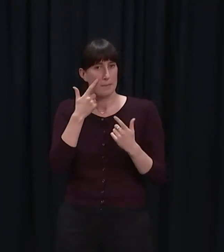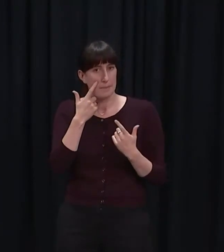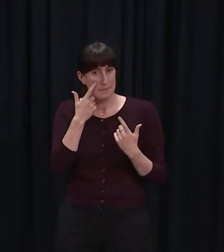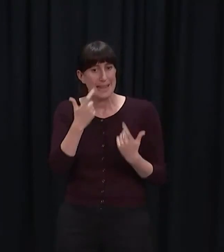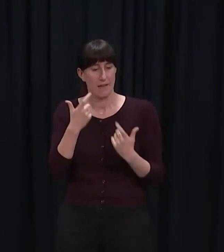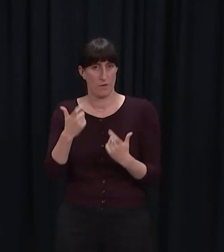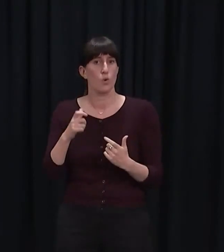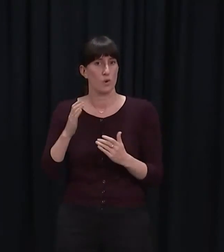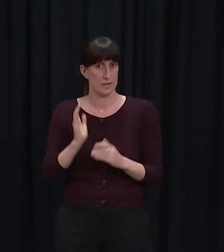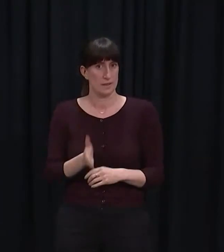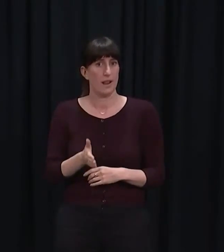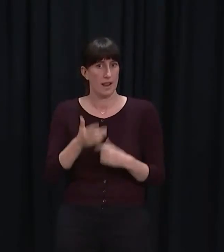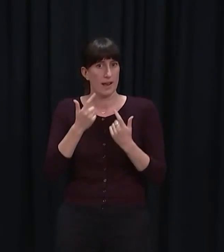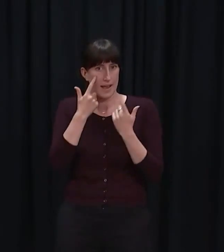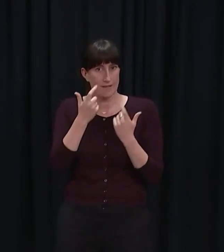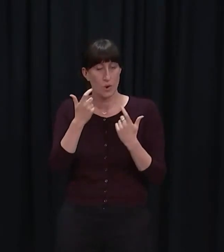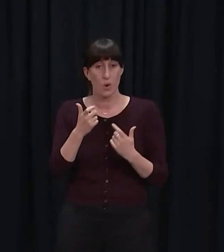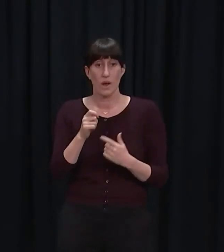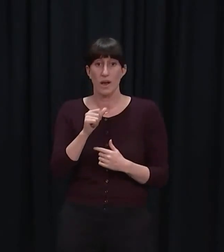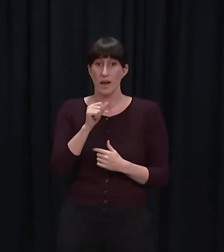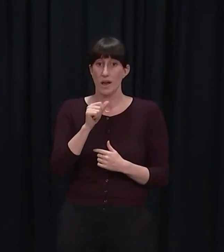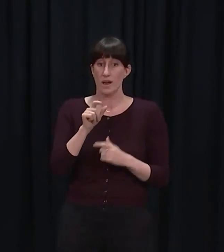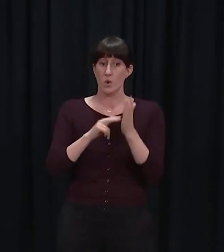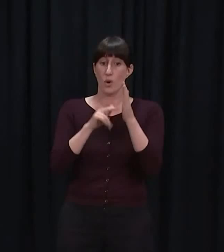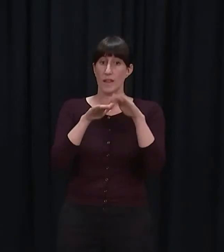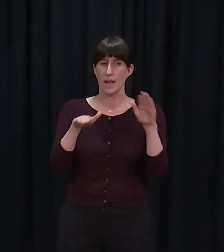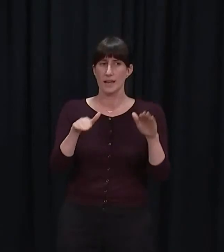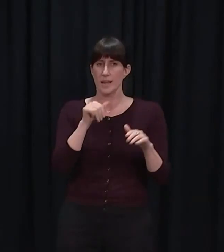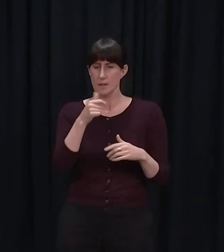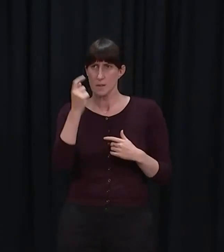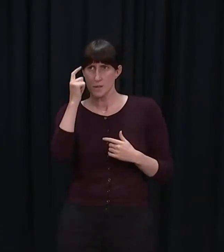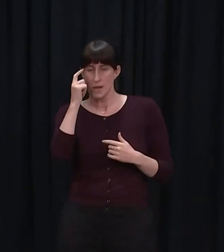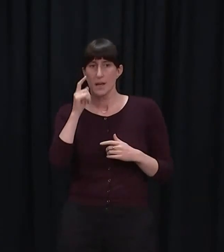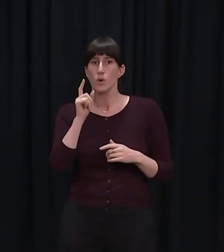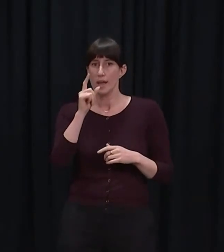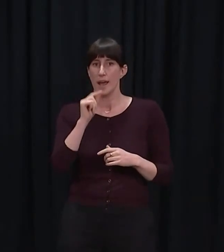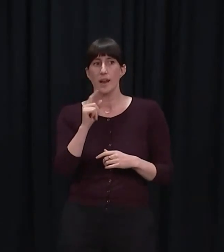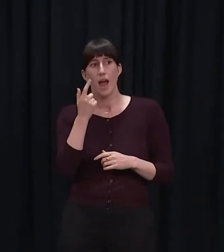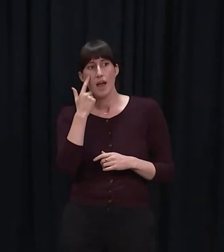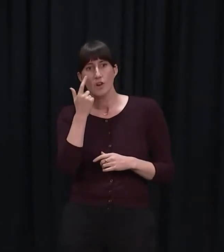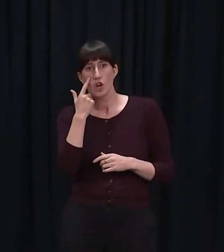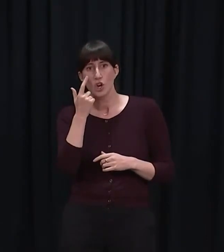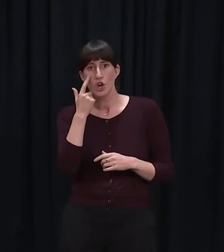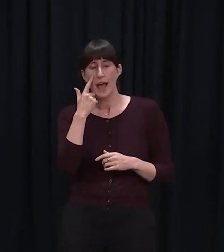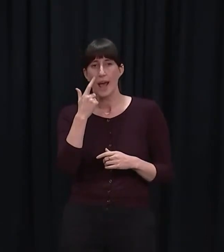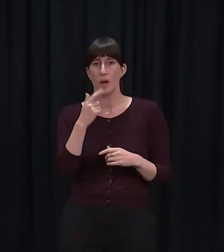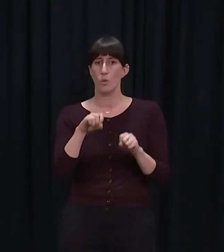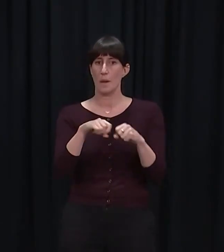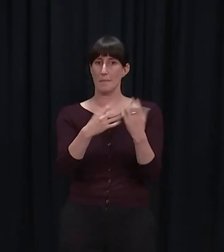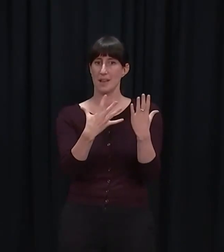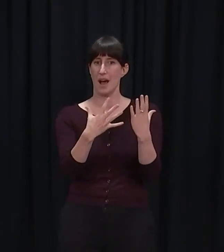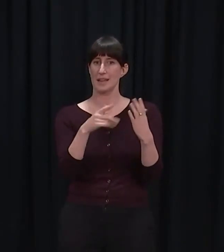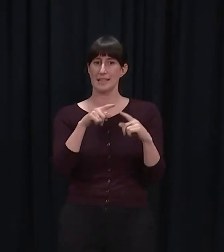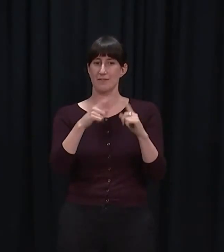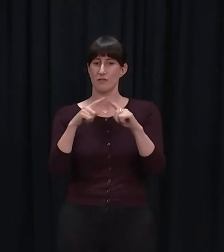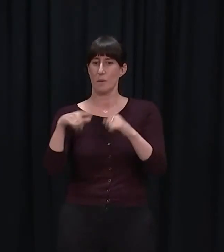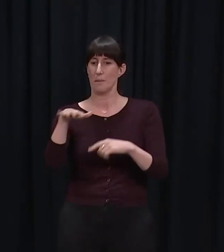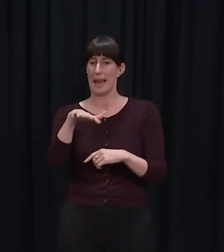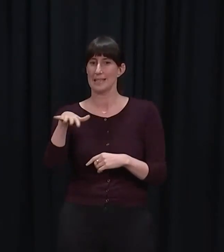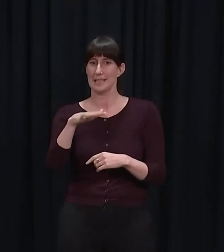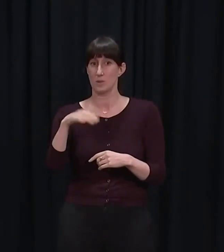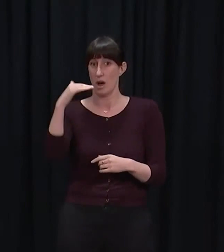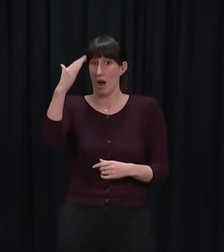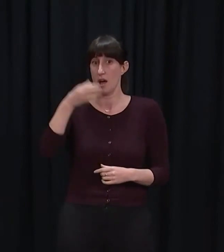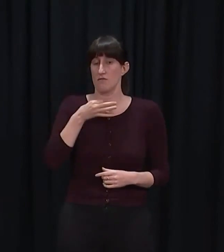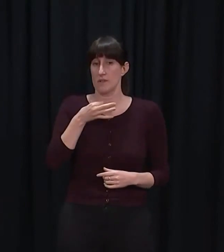to check with the Ministry of Health website for locations of interest and monitor for their symptoms. Anyone who does start to